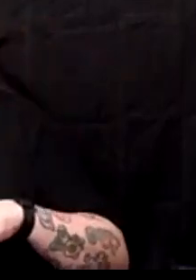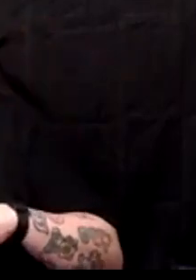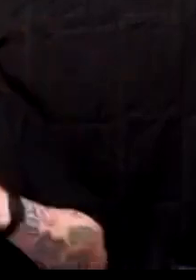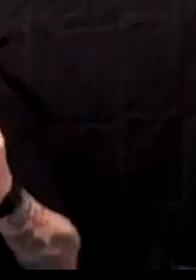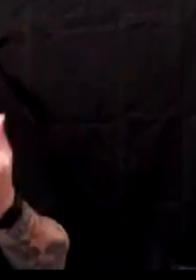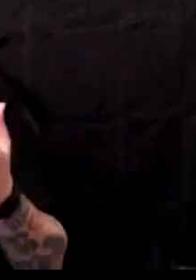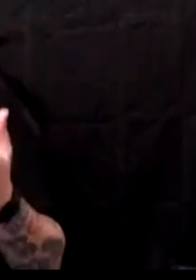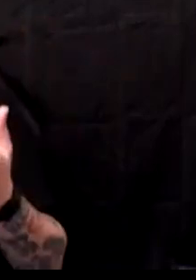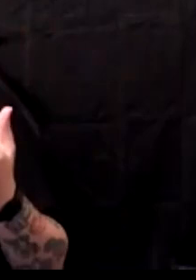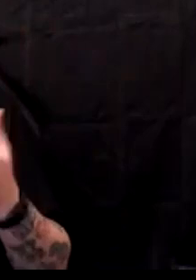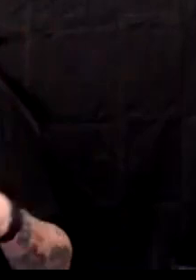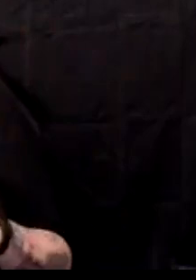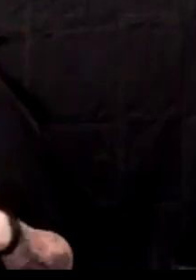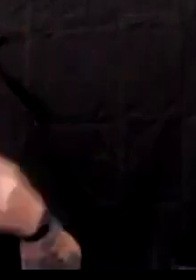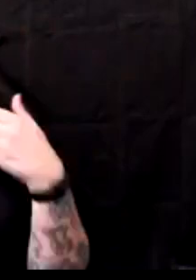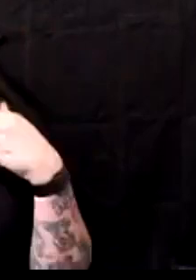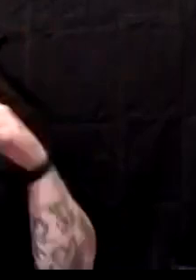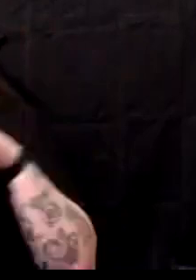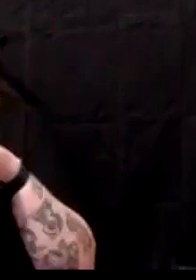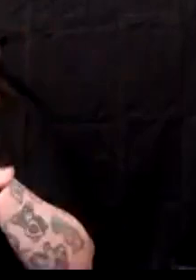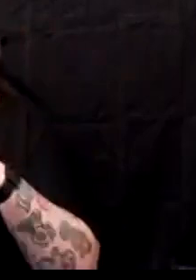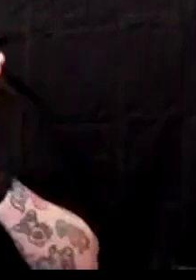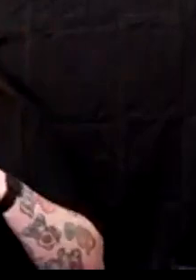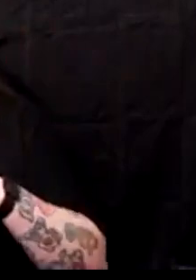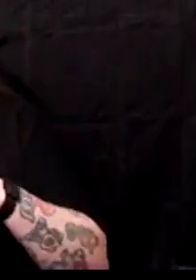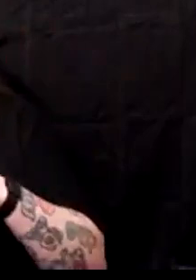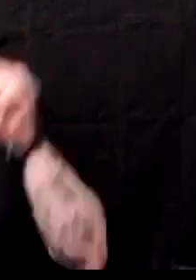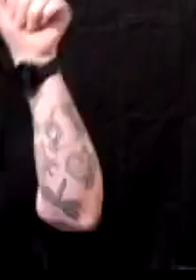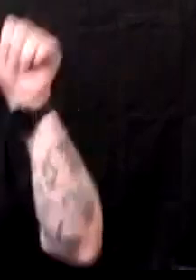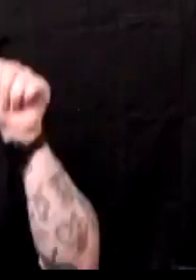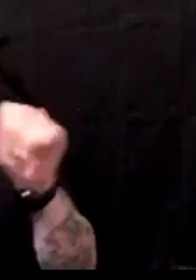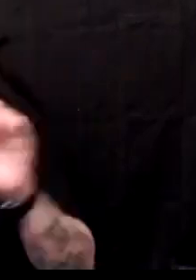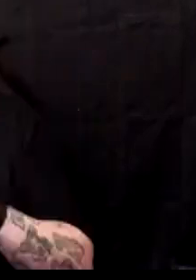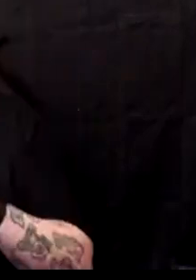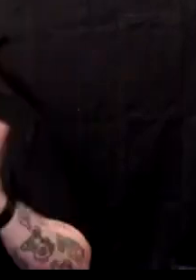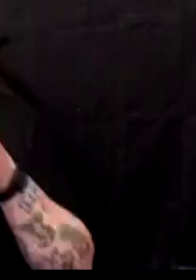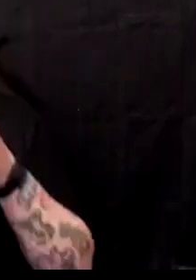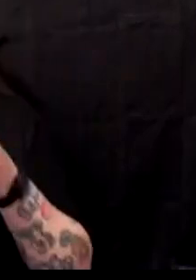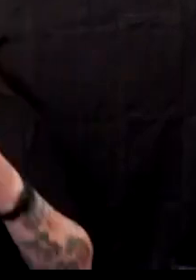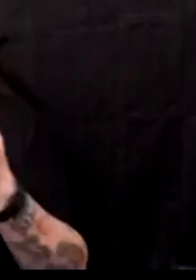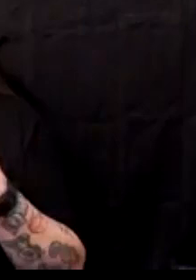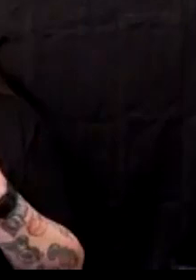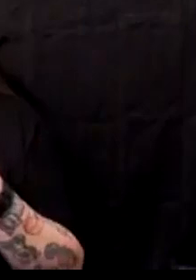access to it, along with a video that deals with the project.